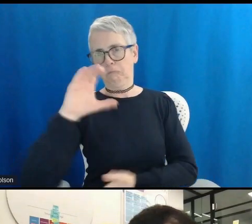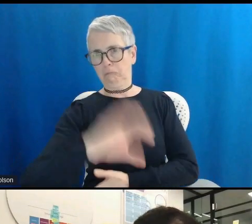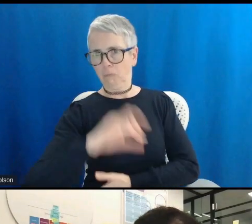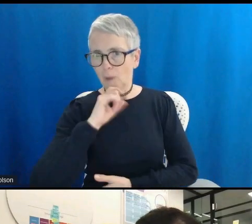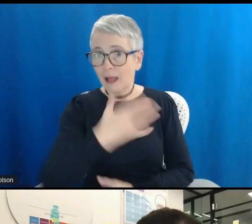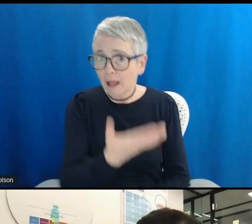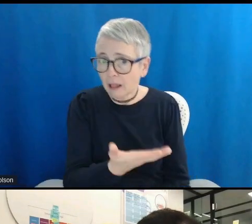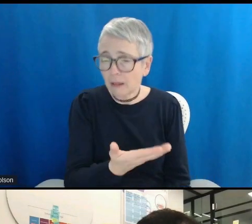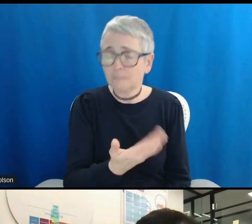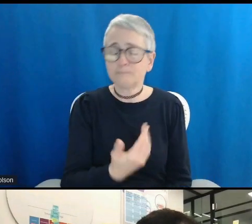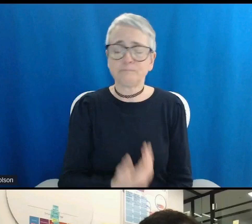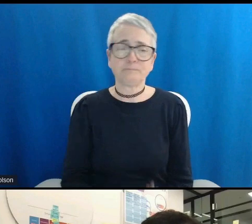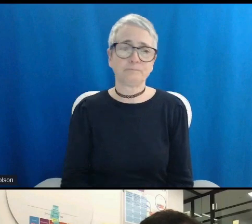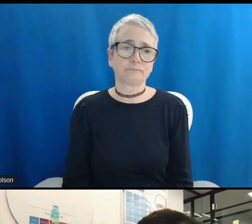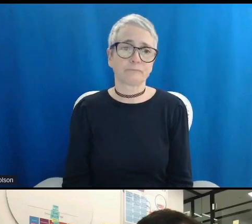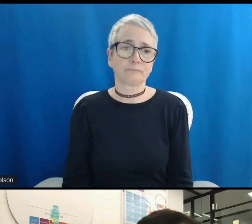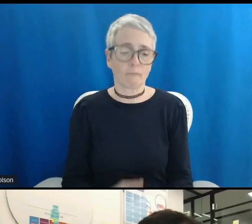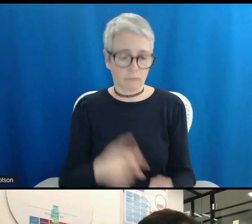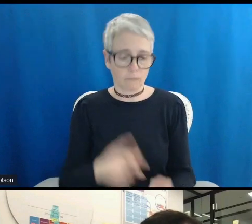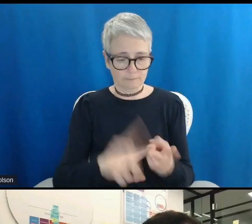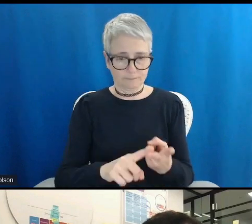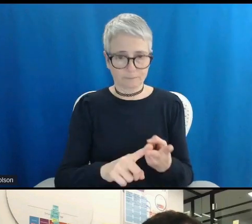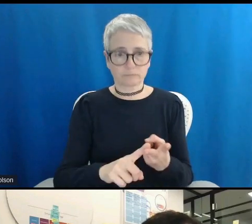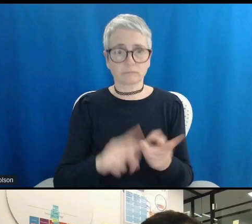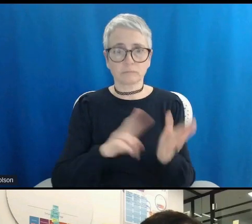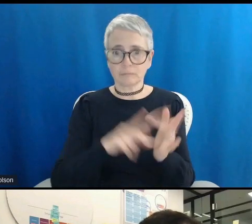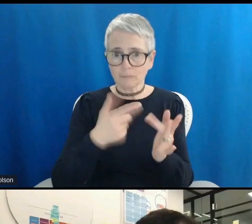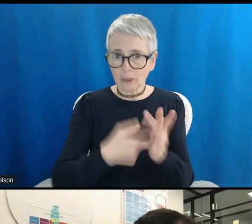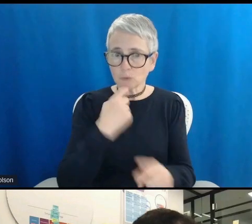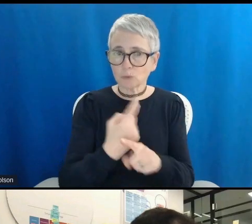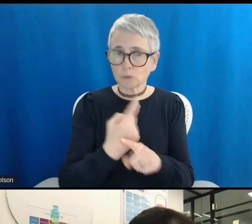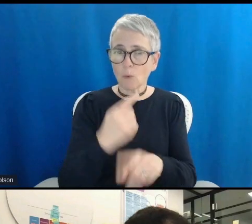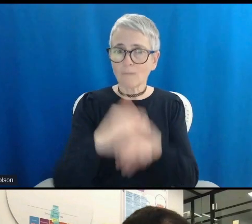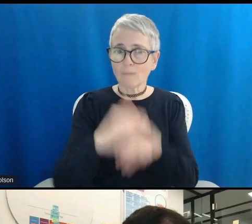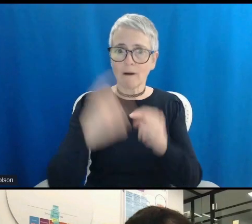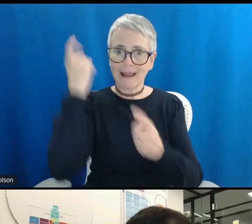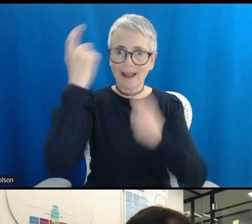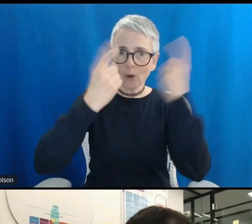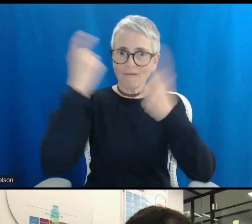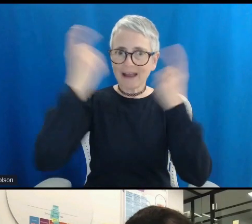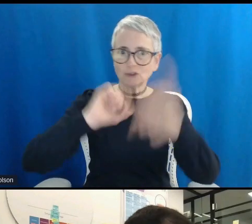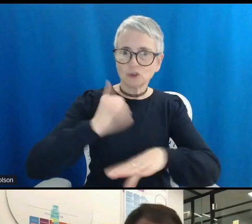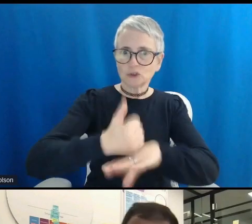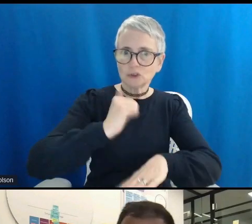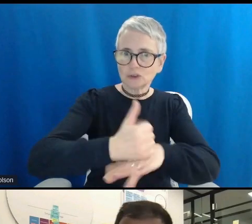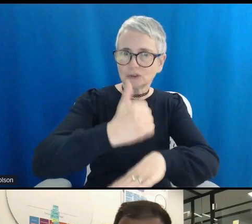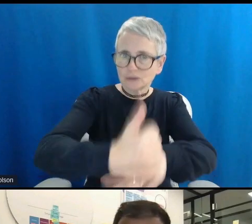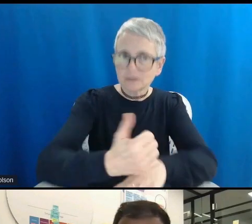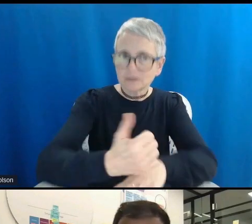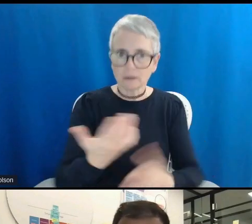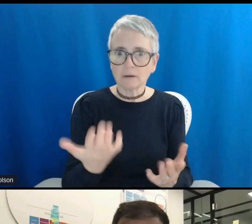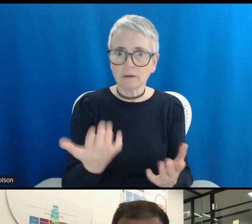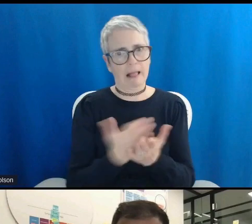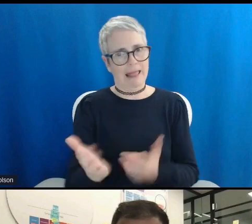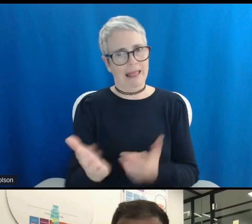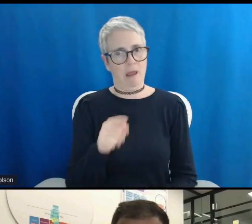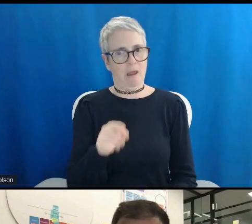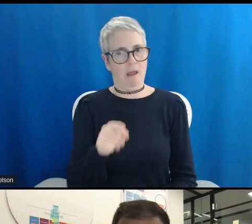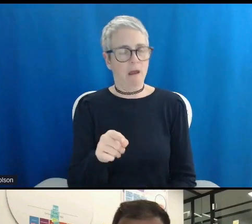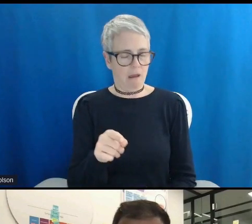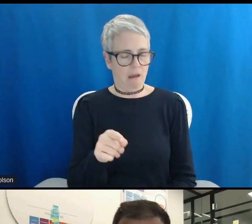catalyst for innovation. And here it's quite clear from what you've shared that there's big numbers